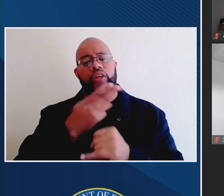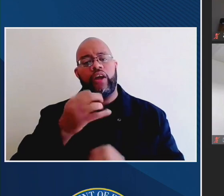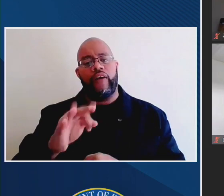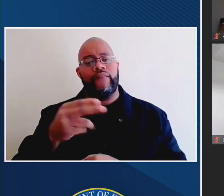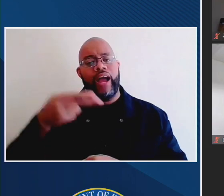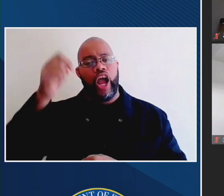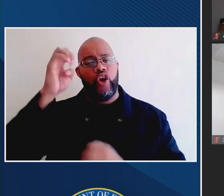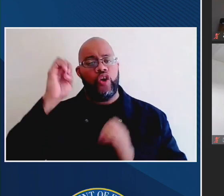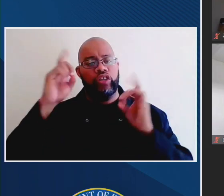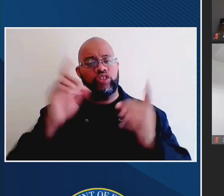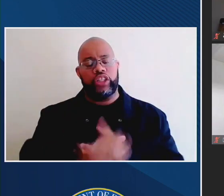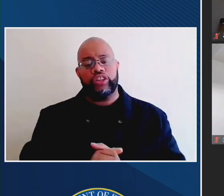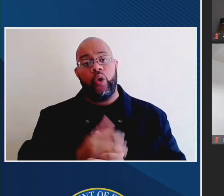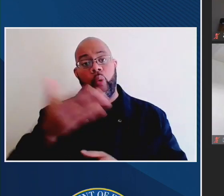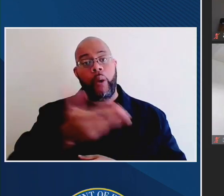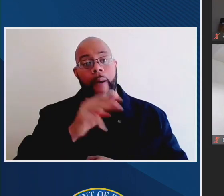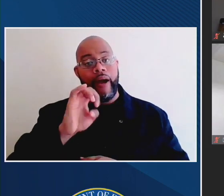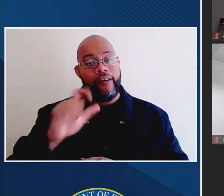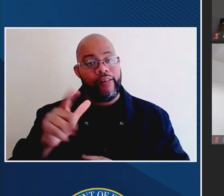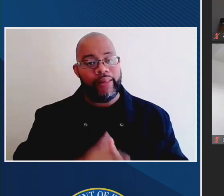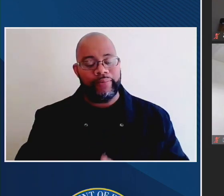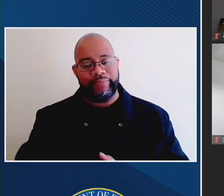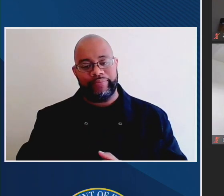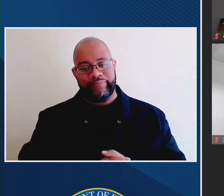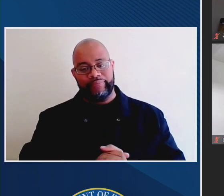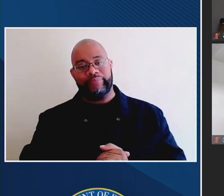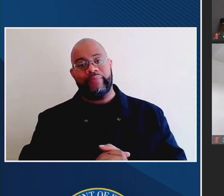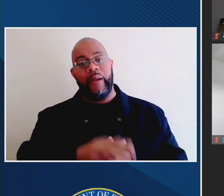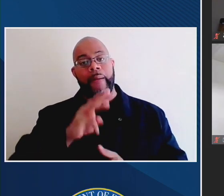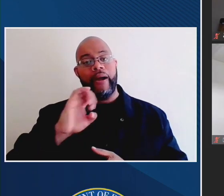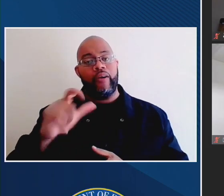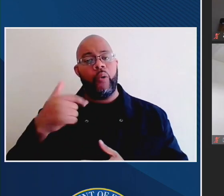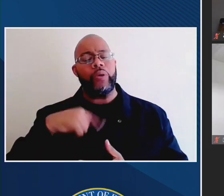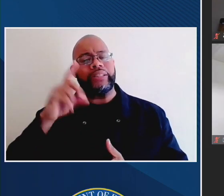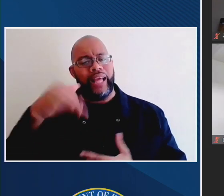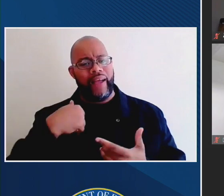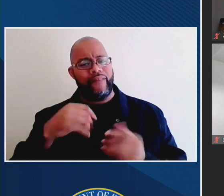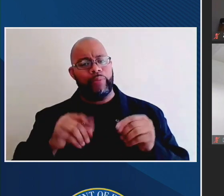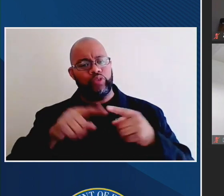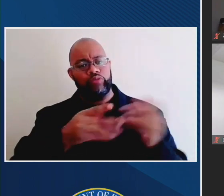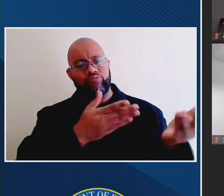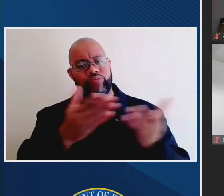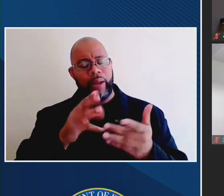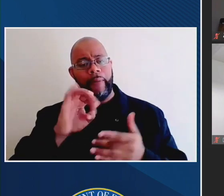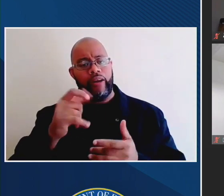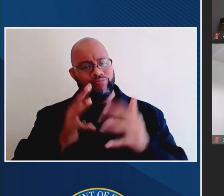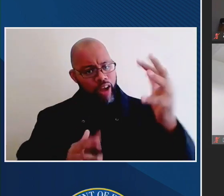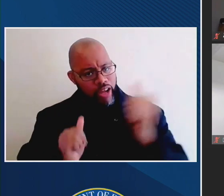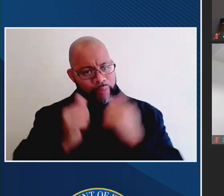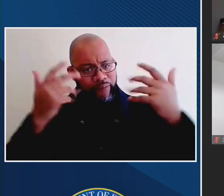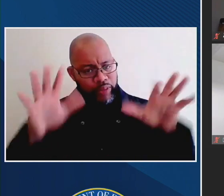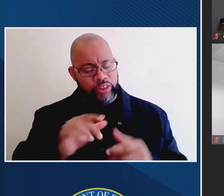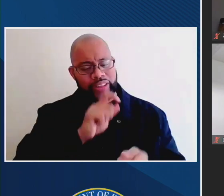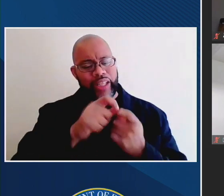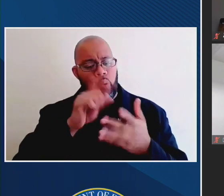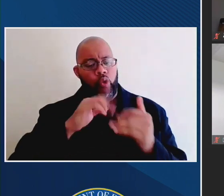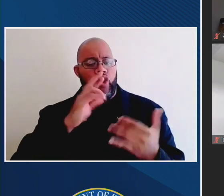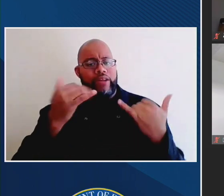education. Welcome, Michael. Michael, we did have an opportunity to bring Michael up to speed on exactly where we are right